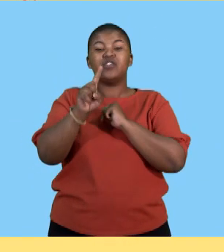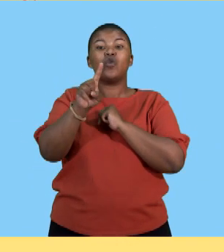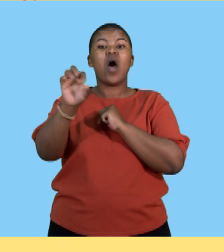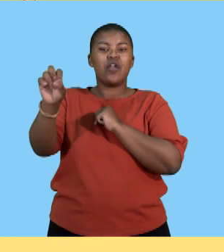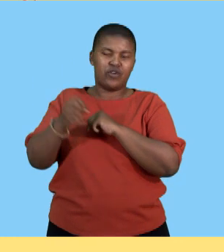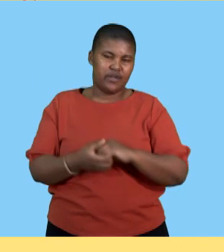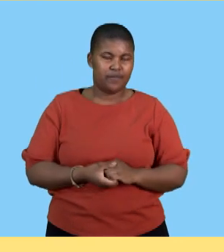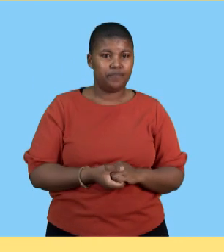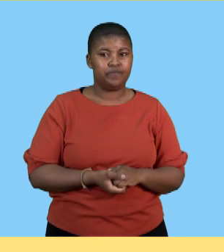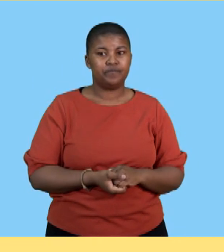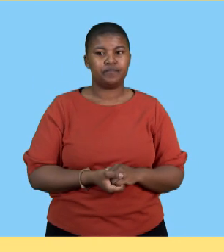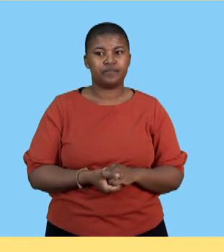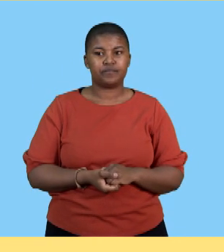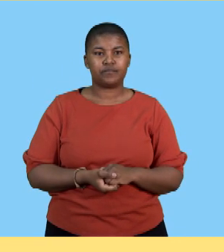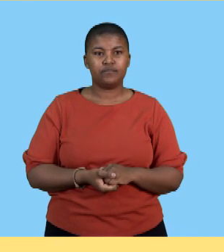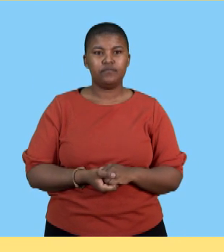12,100.